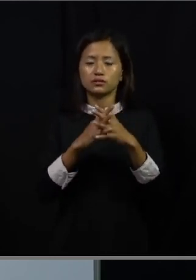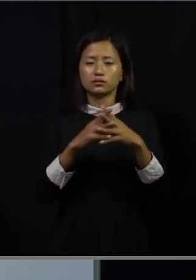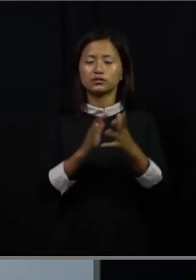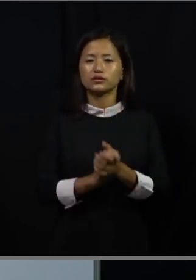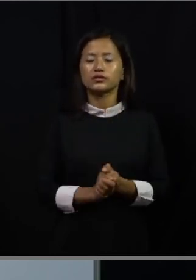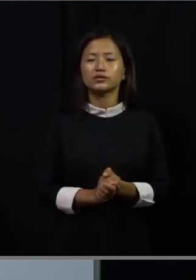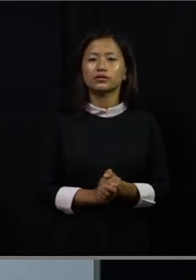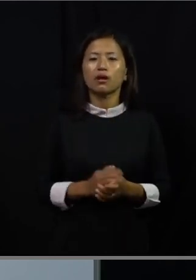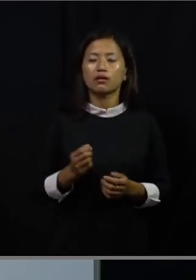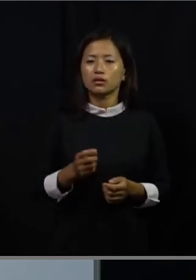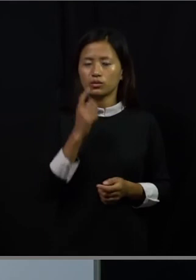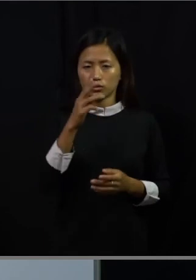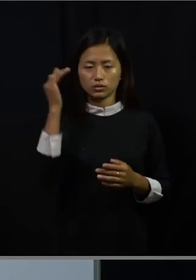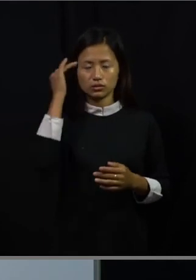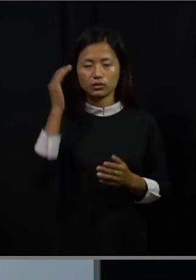women's